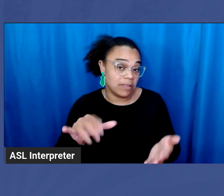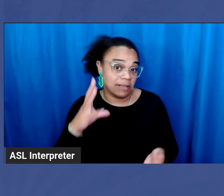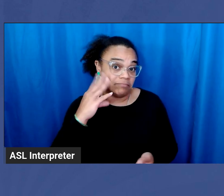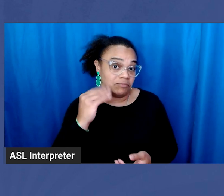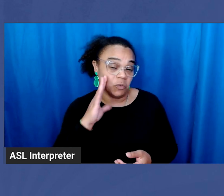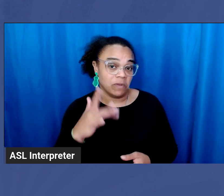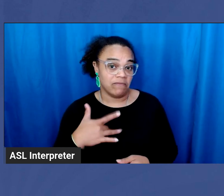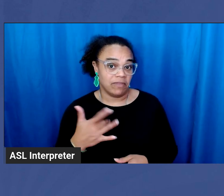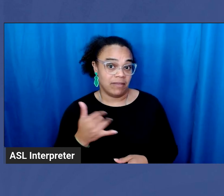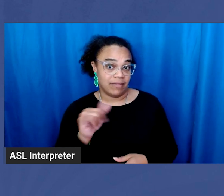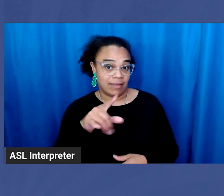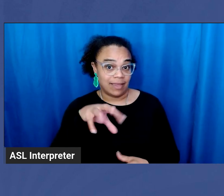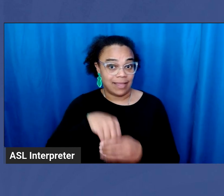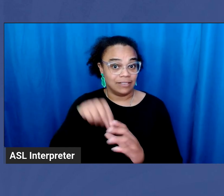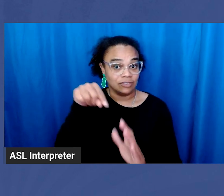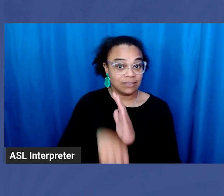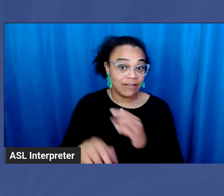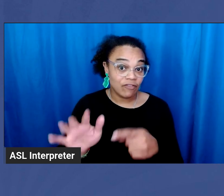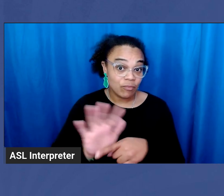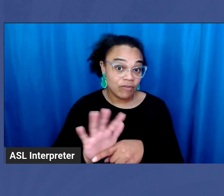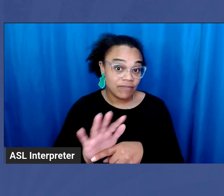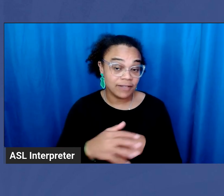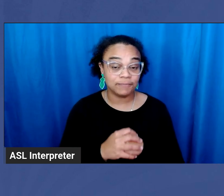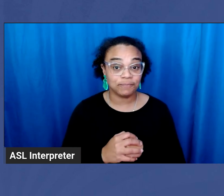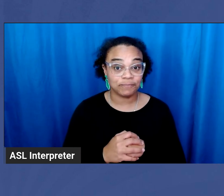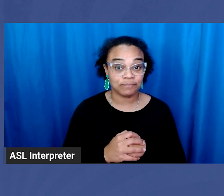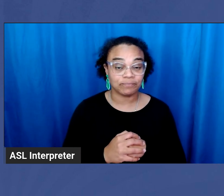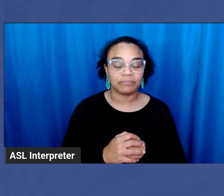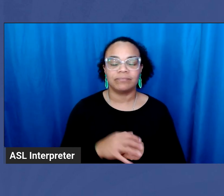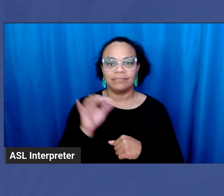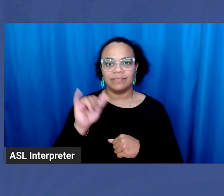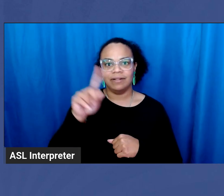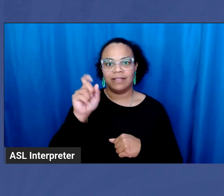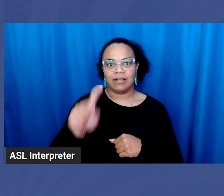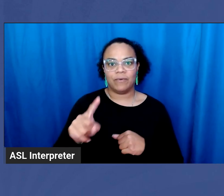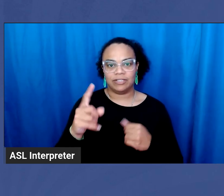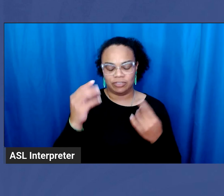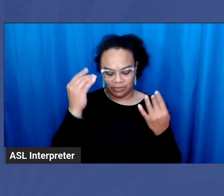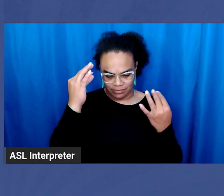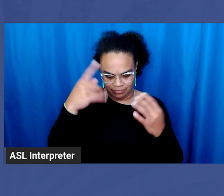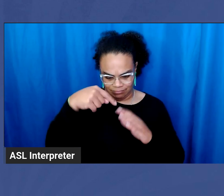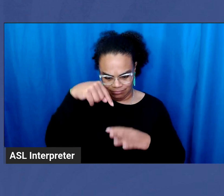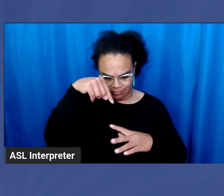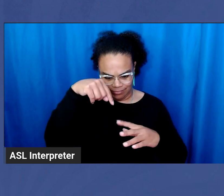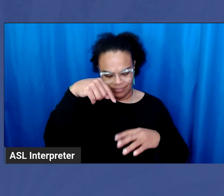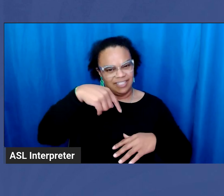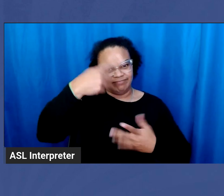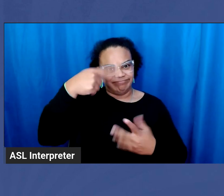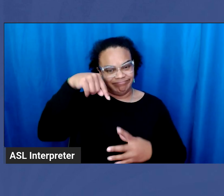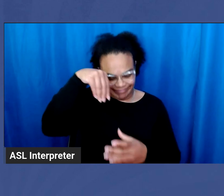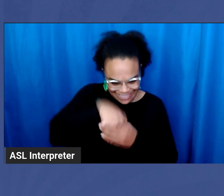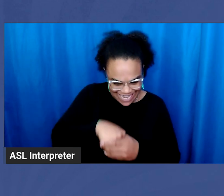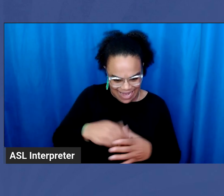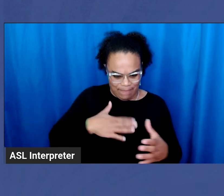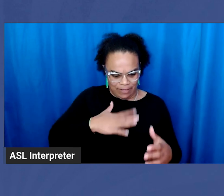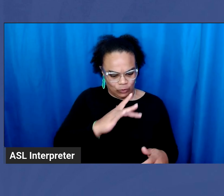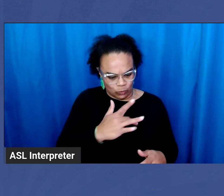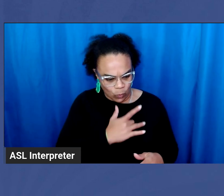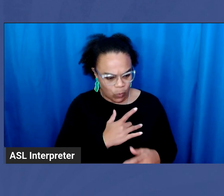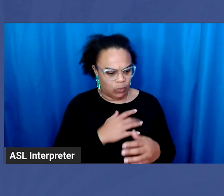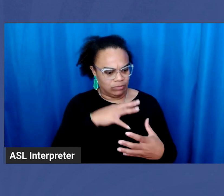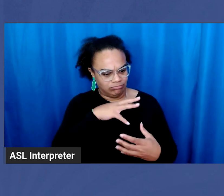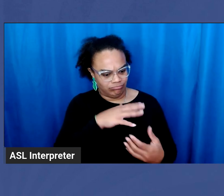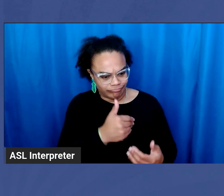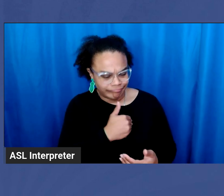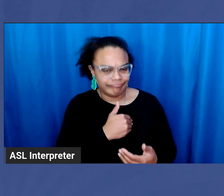like to be in a snuff movie? The question rolled down deep into the abyss of my soul until it regurgitated back up